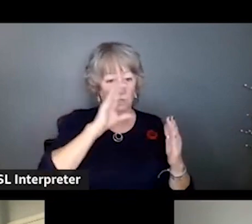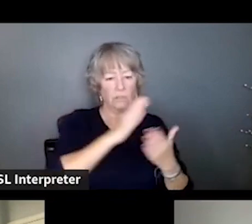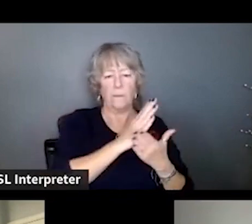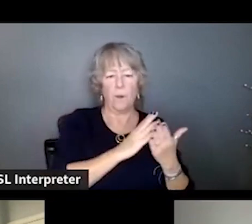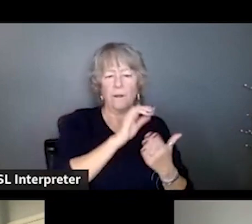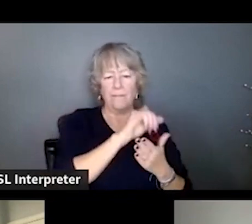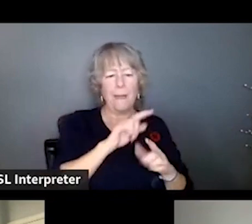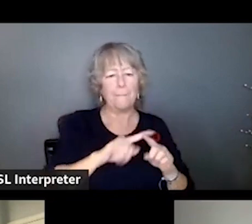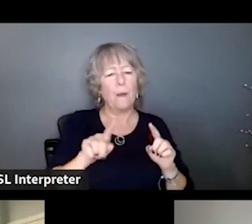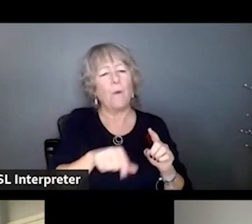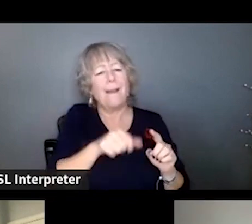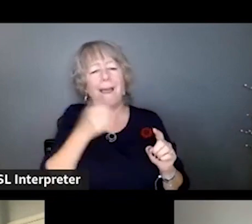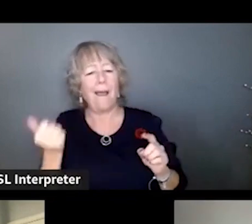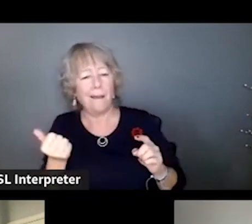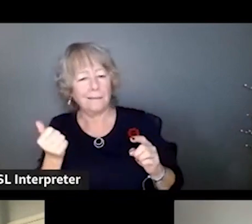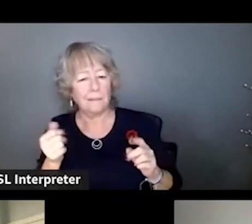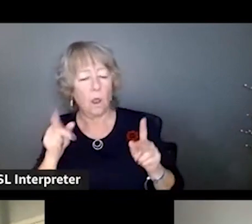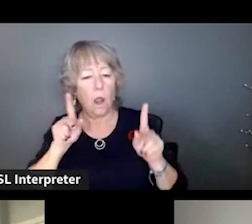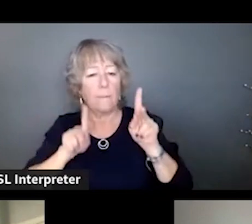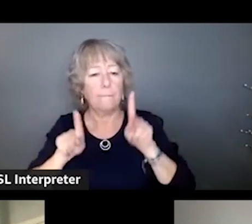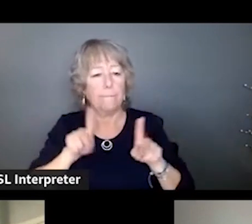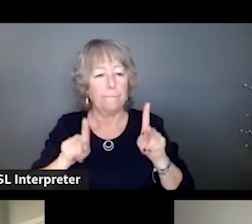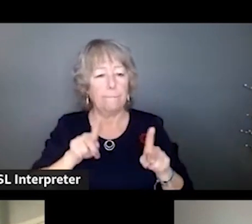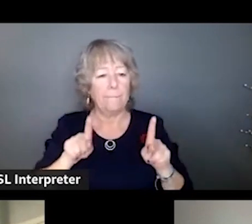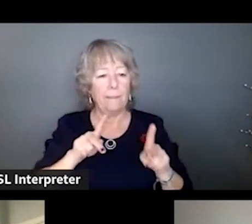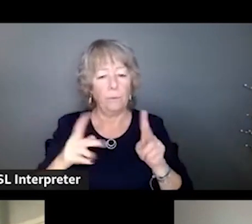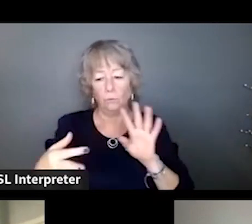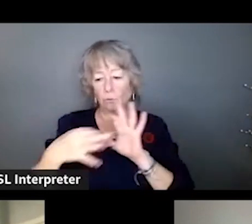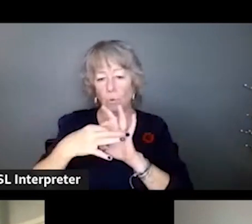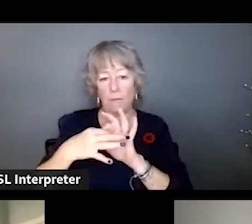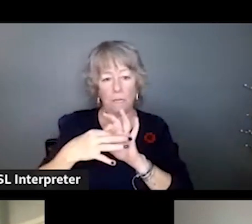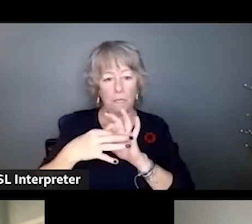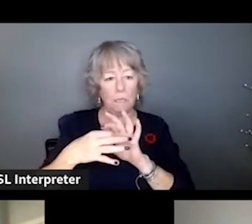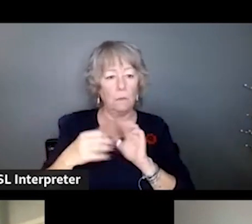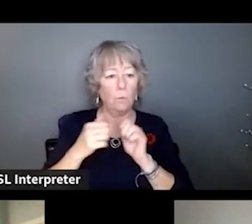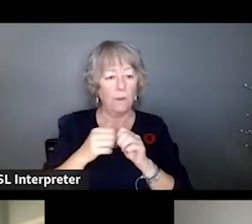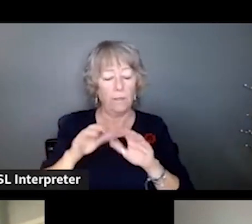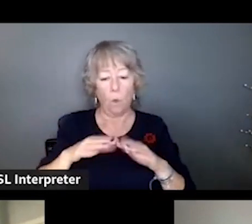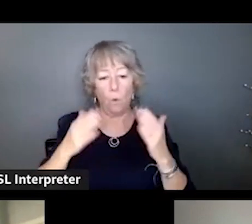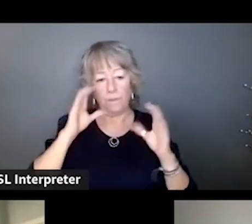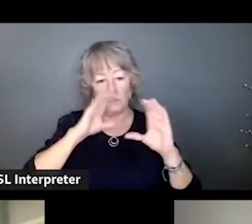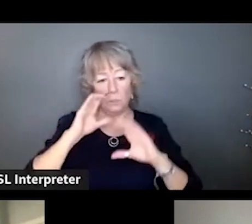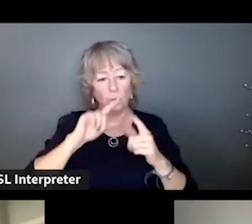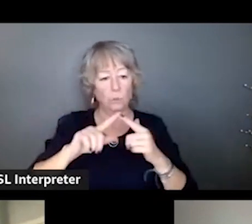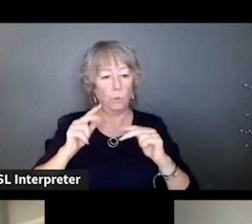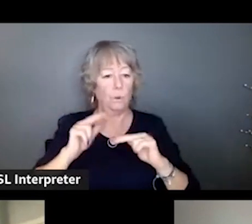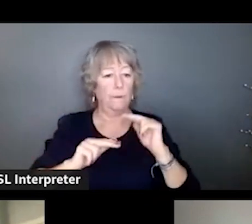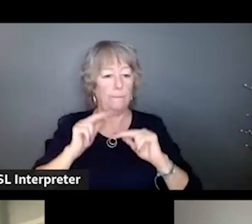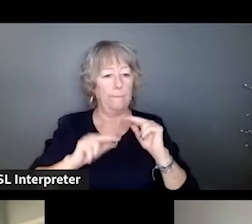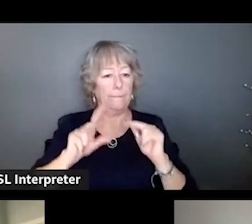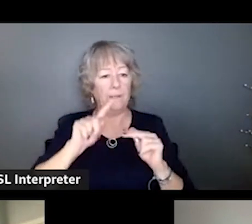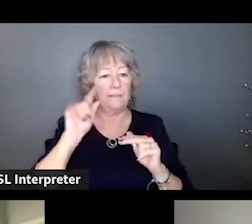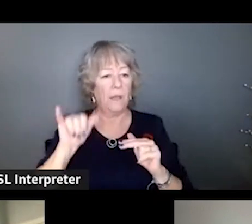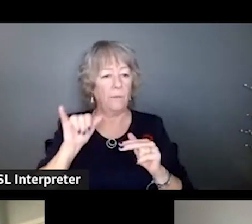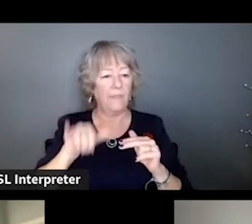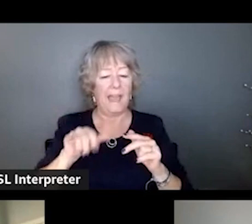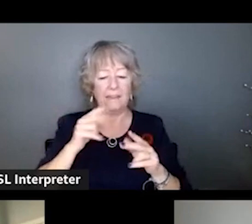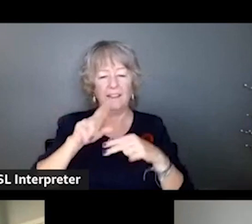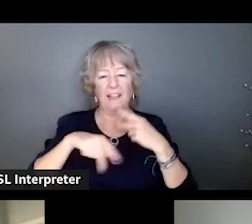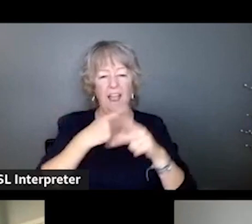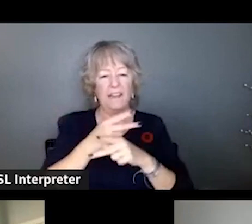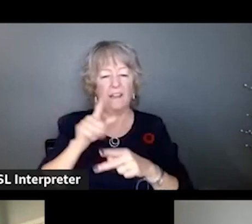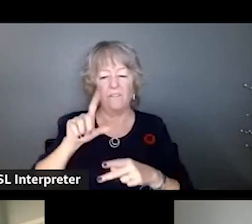what else, are people joining with Opensearch to build out this kind of log aggregation